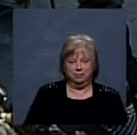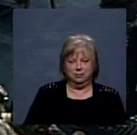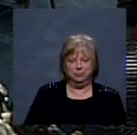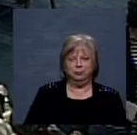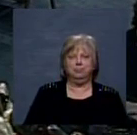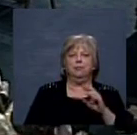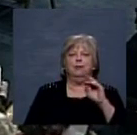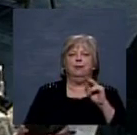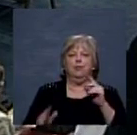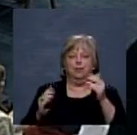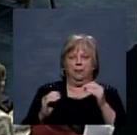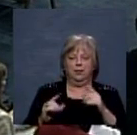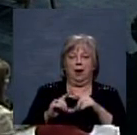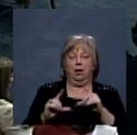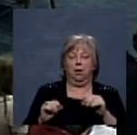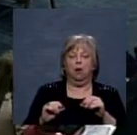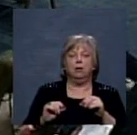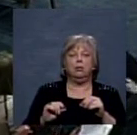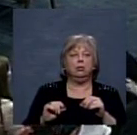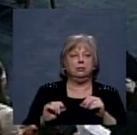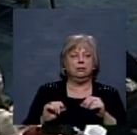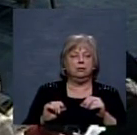Okay, the next card I have is